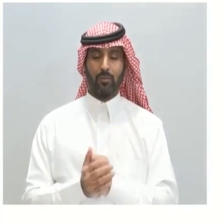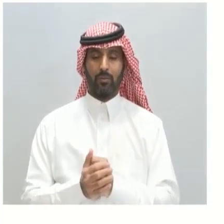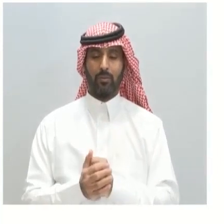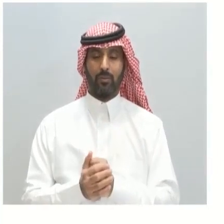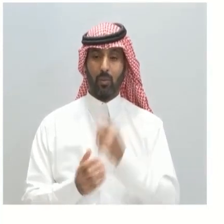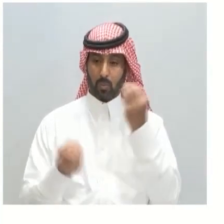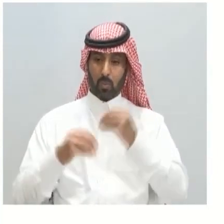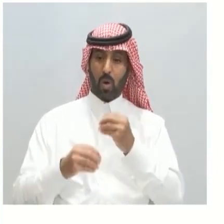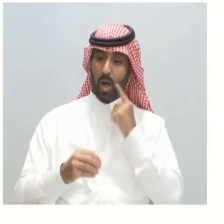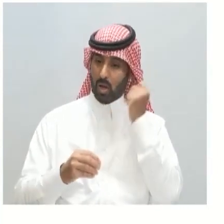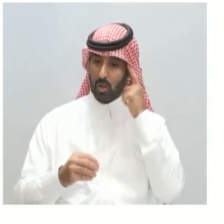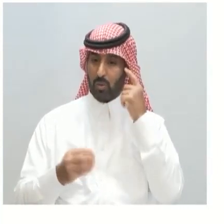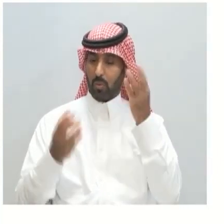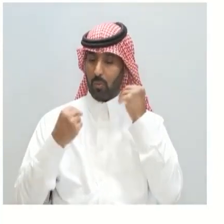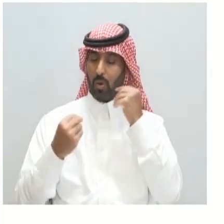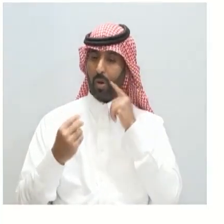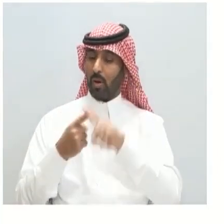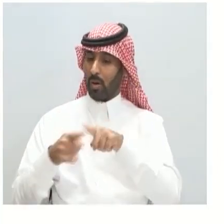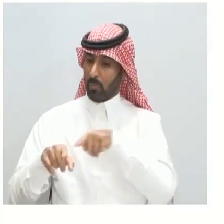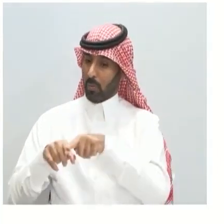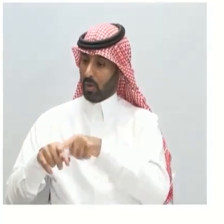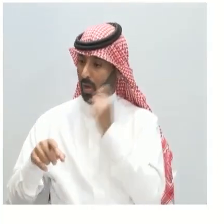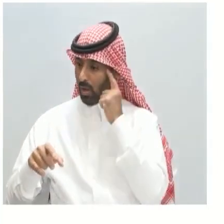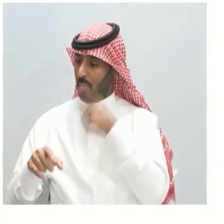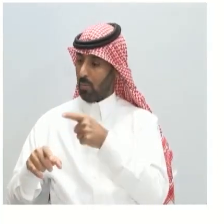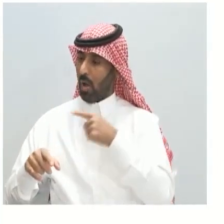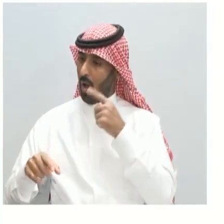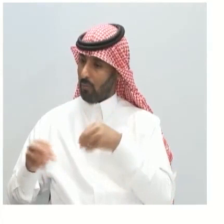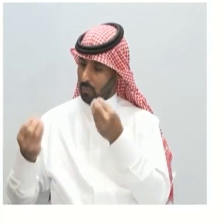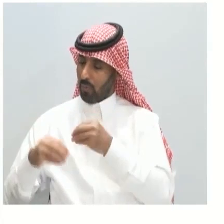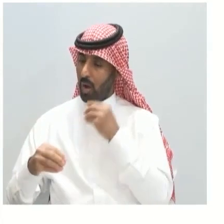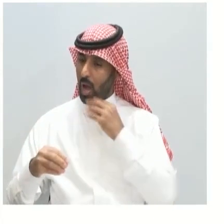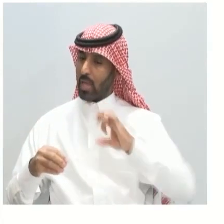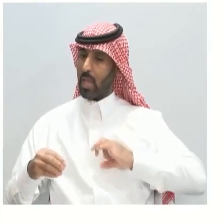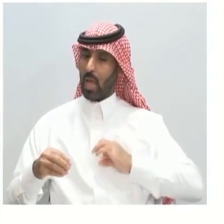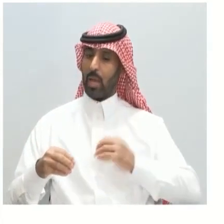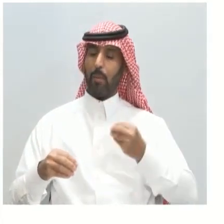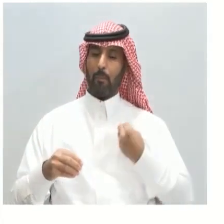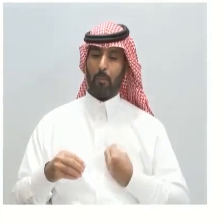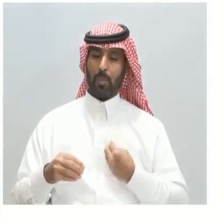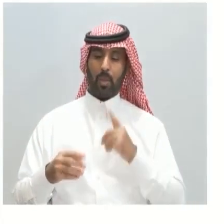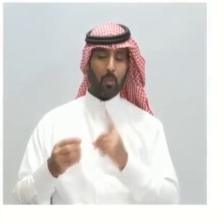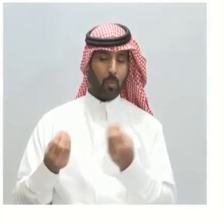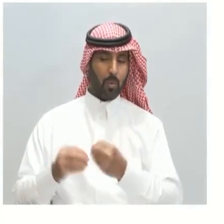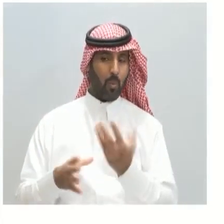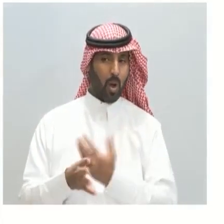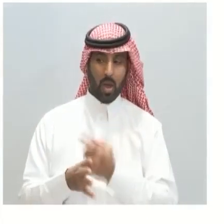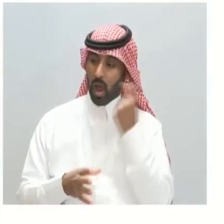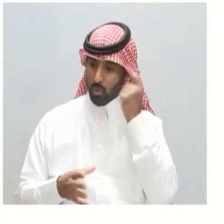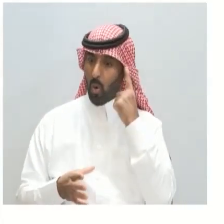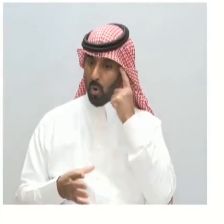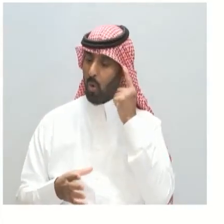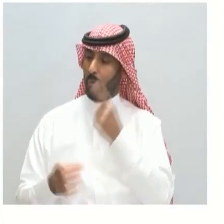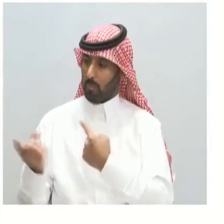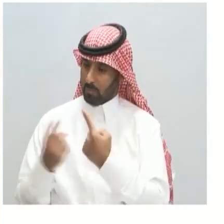The more I get to know my classmates, the better I like them. So why do I like them better? Because I